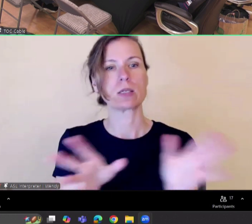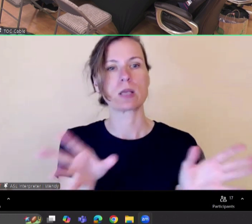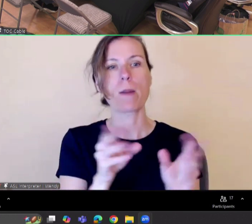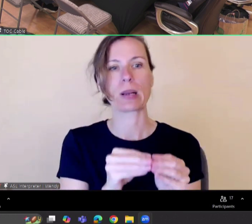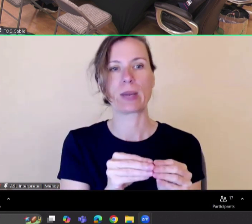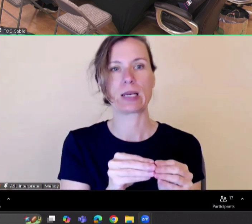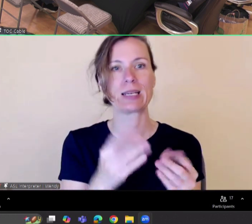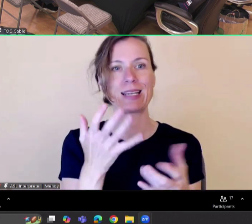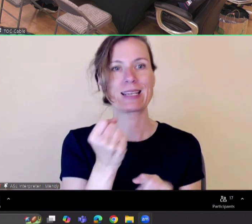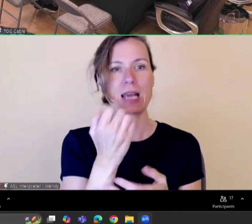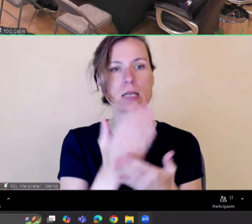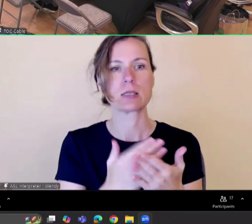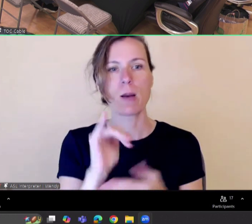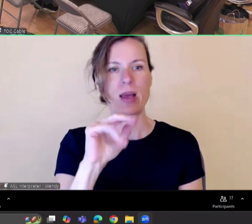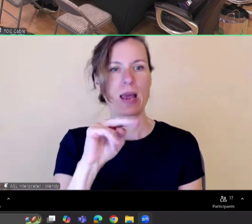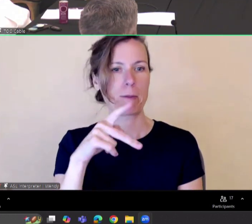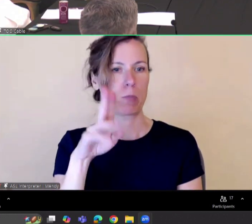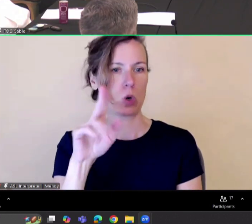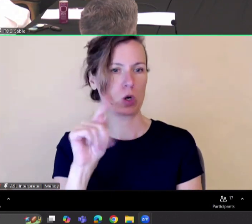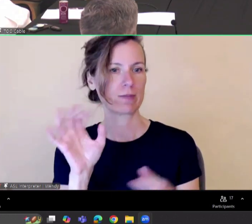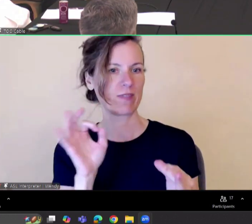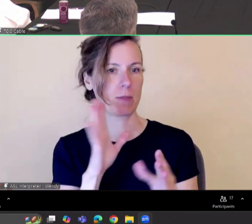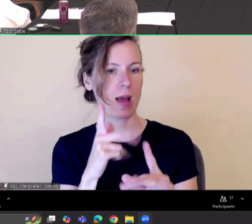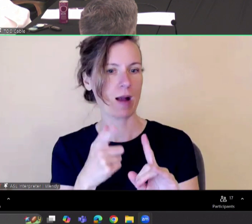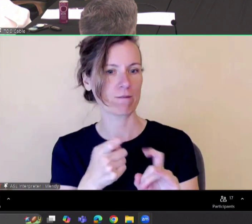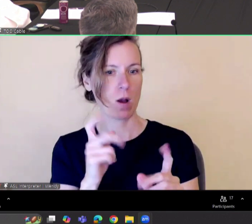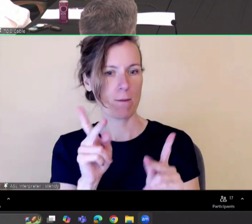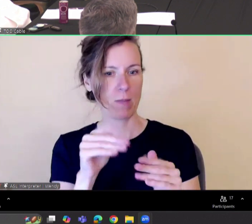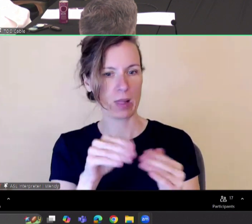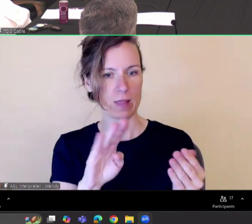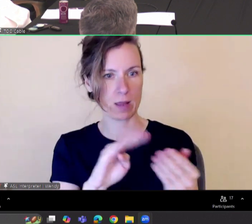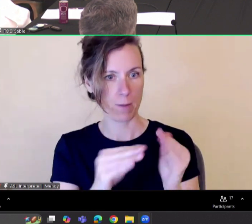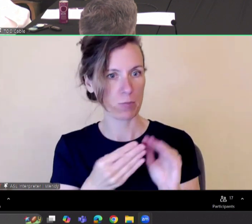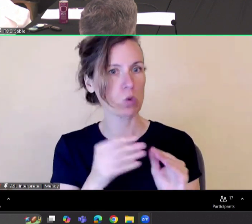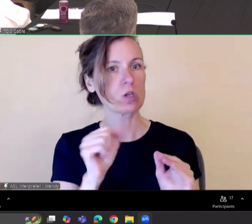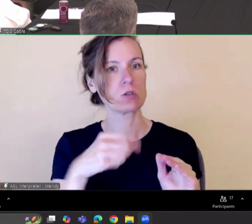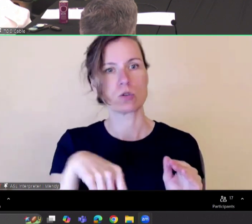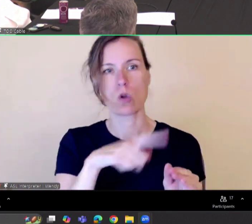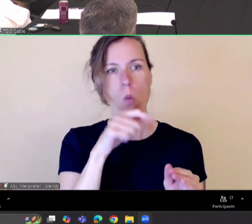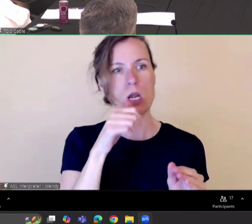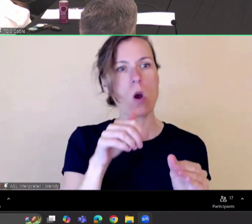some input from community so that we don't lose the momentum.